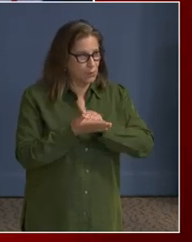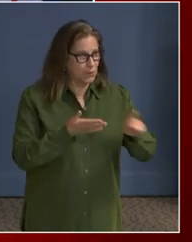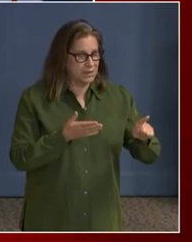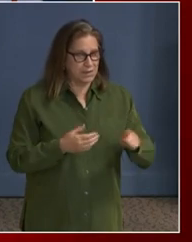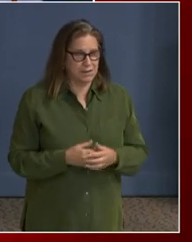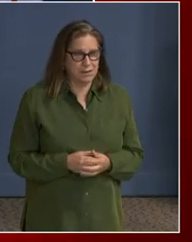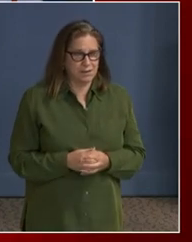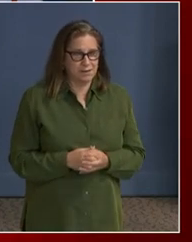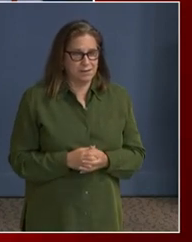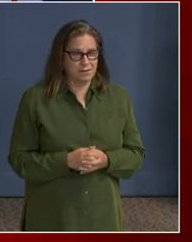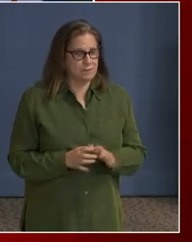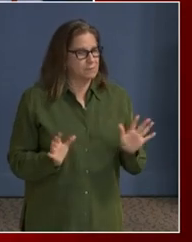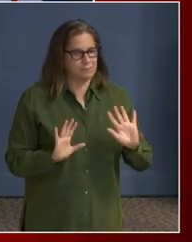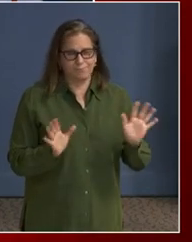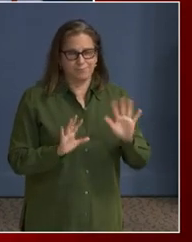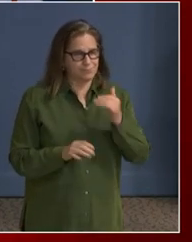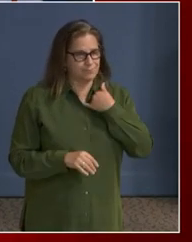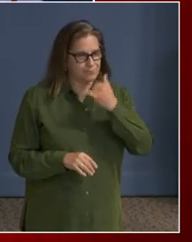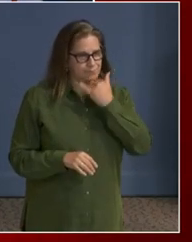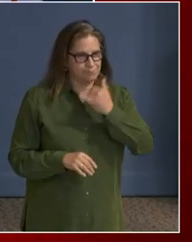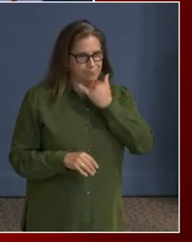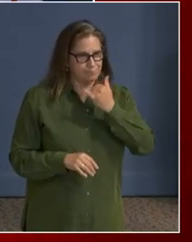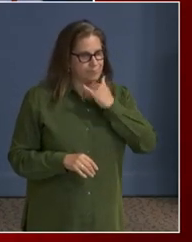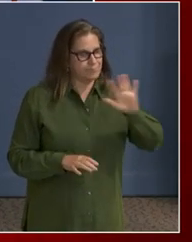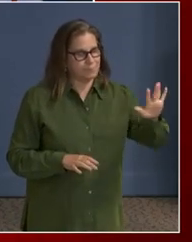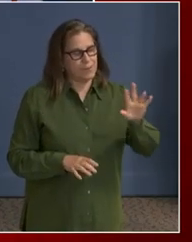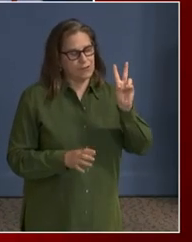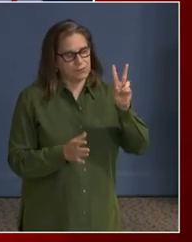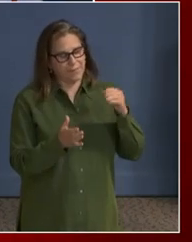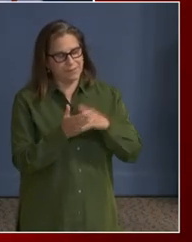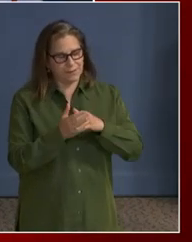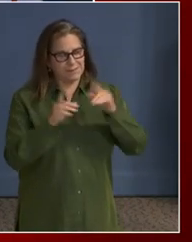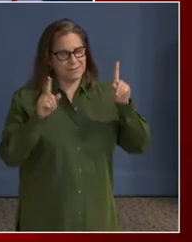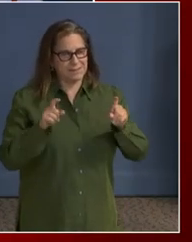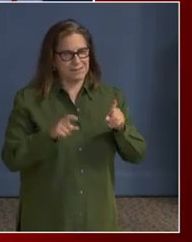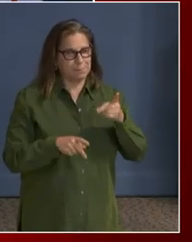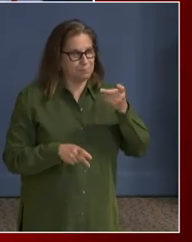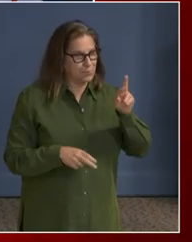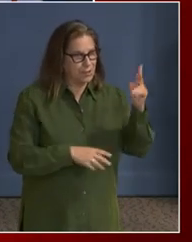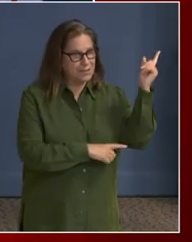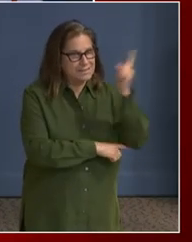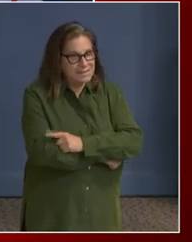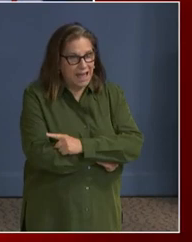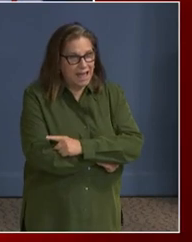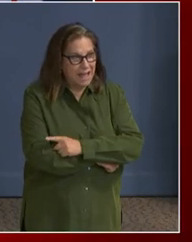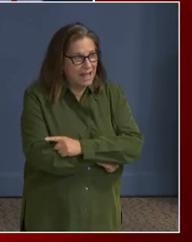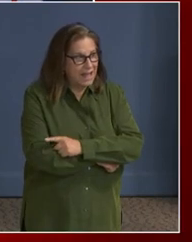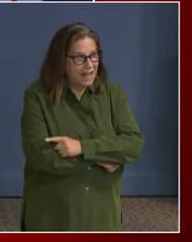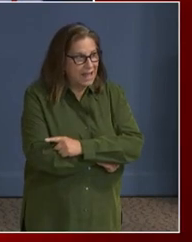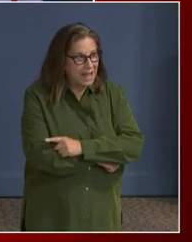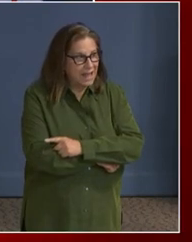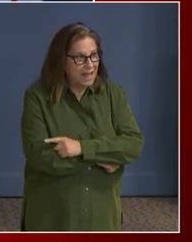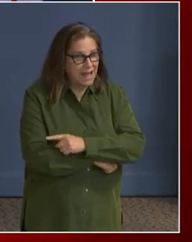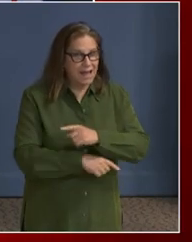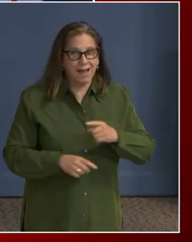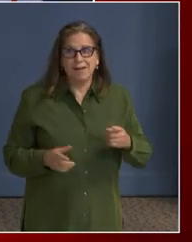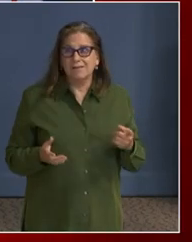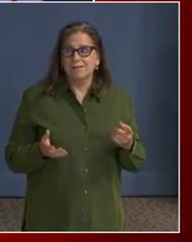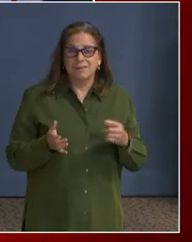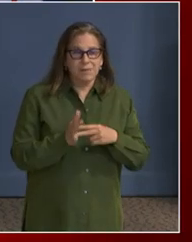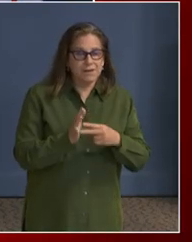2,000 tests per day, which gets us almost to 10,000 tests per week. So that's what we're testing right now. We're testing both the public as well as all of